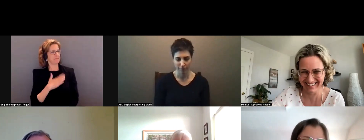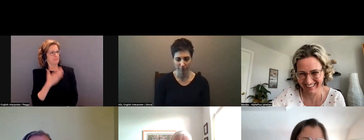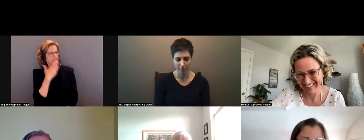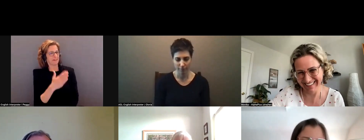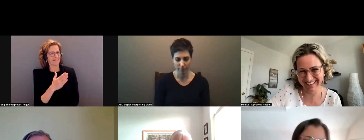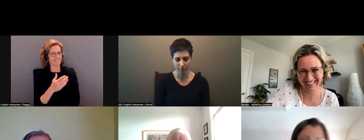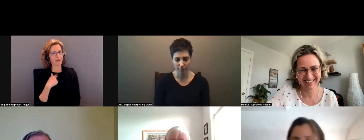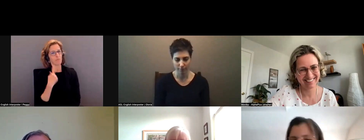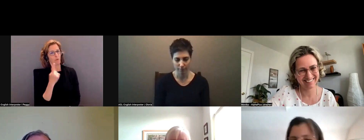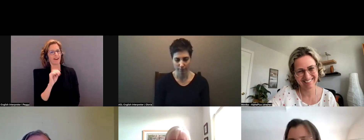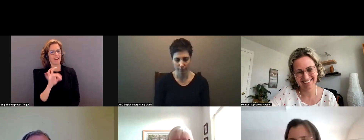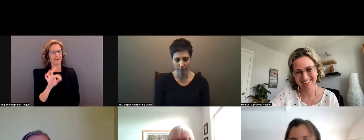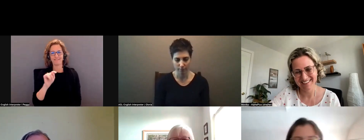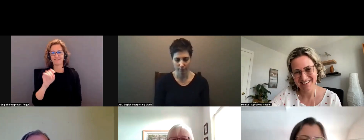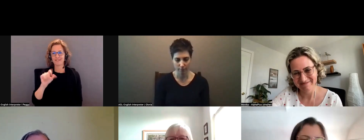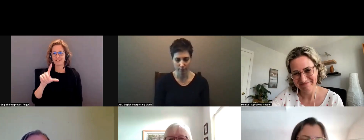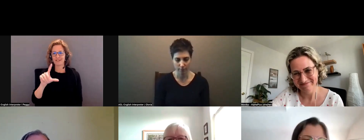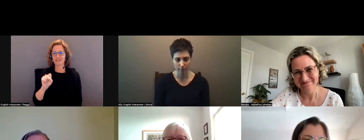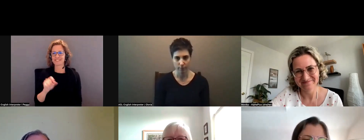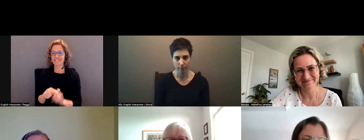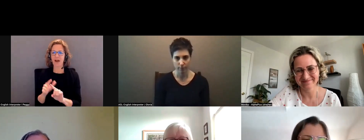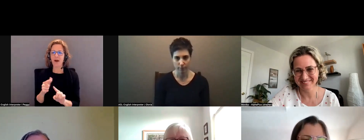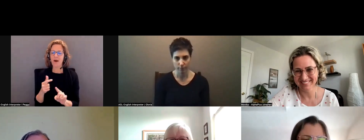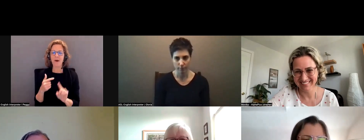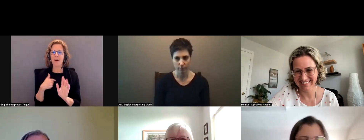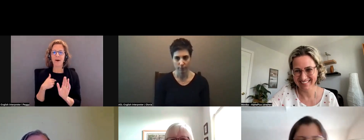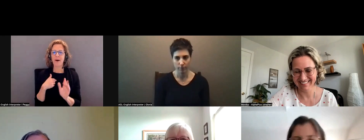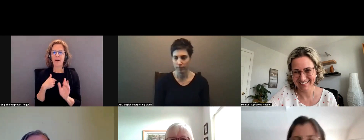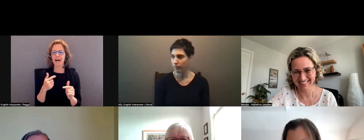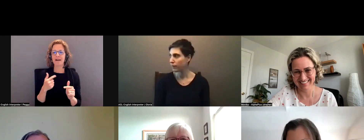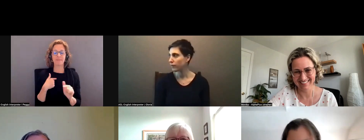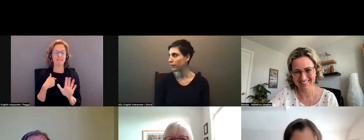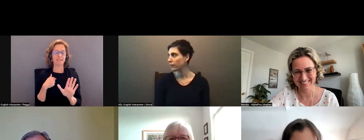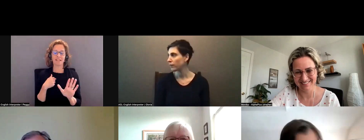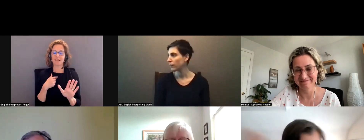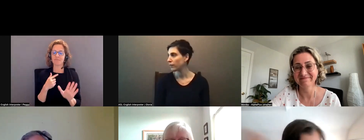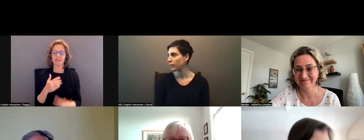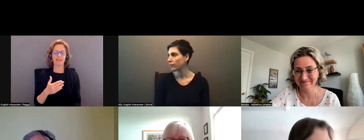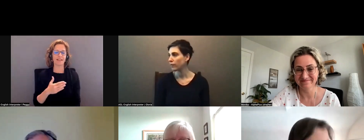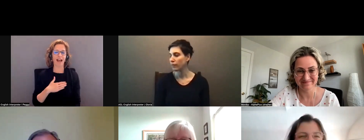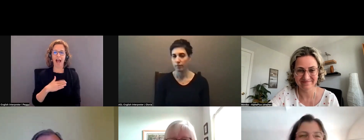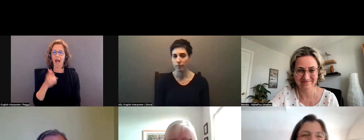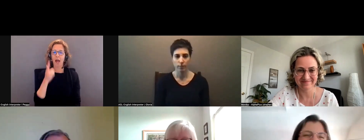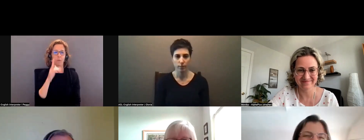the tools. Sorry, I have no qualms pitching.